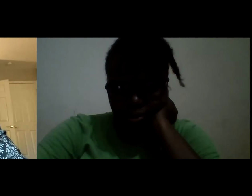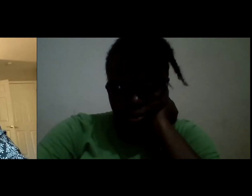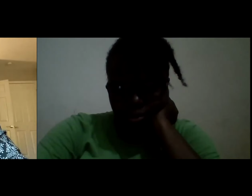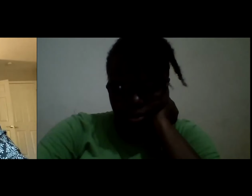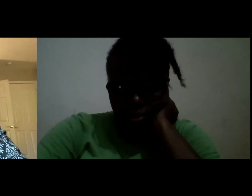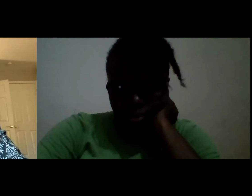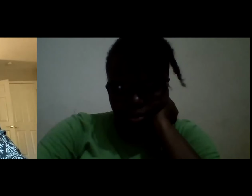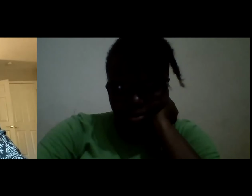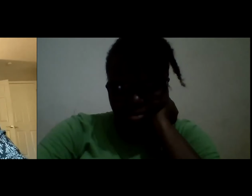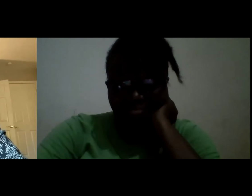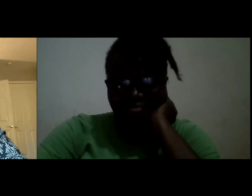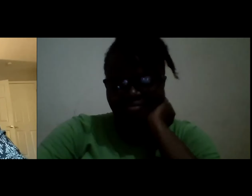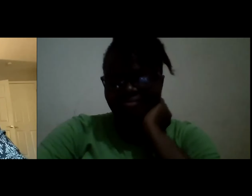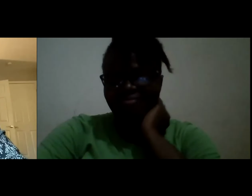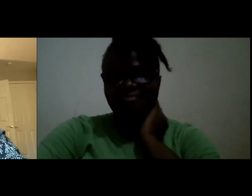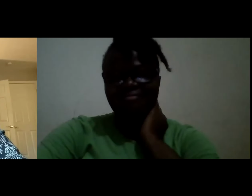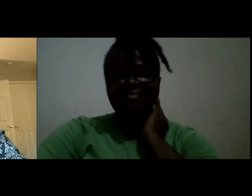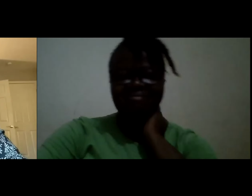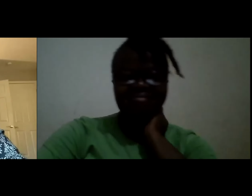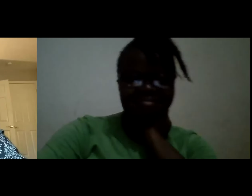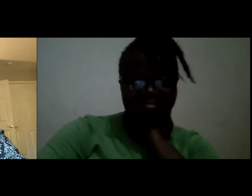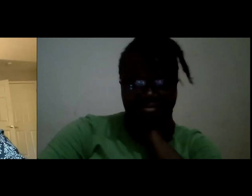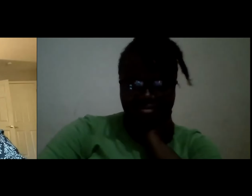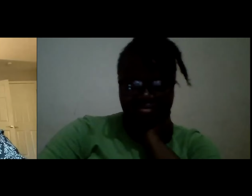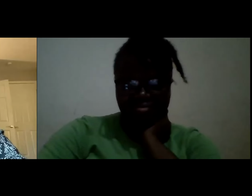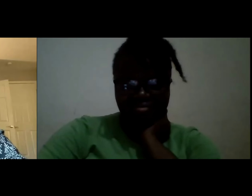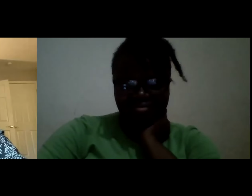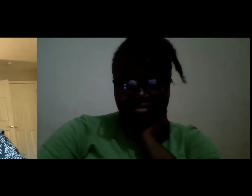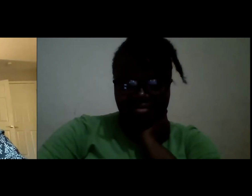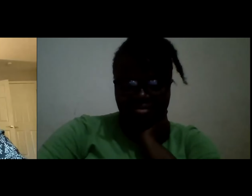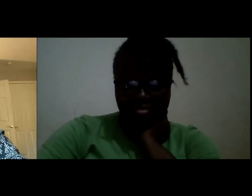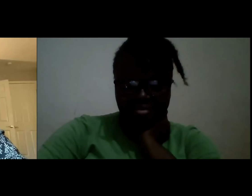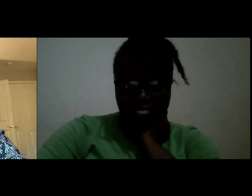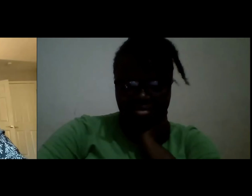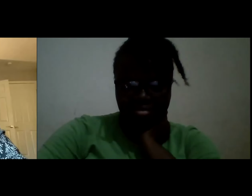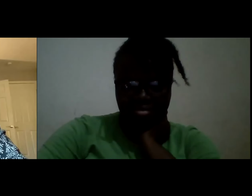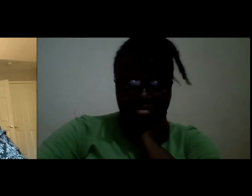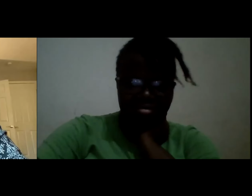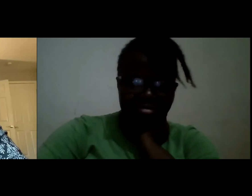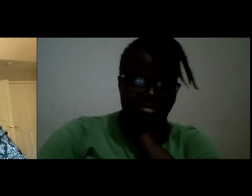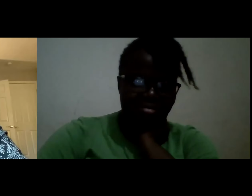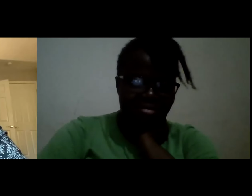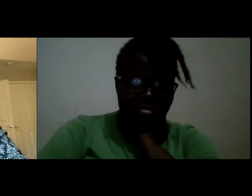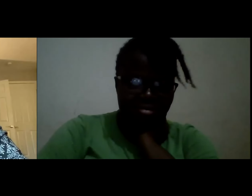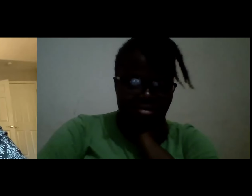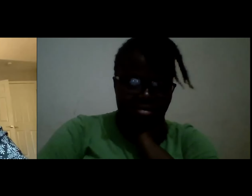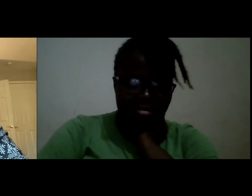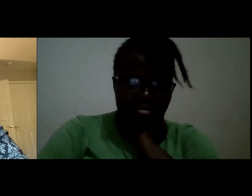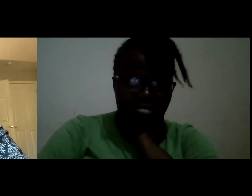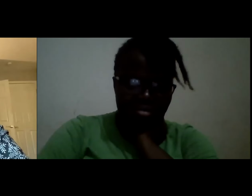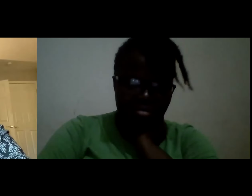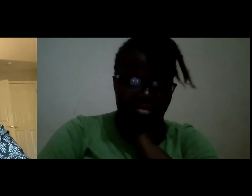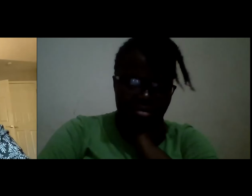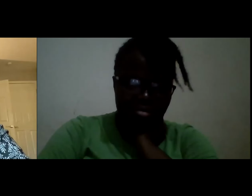That is not what we're saying. But we believe in that if you are well informed, that way you are able